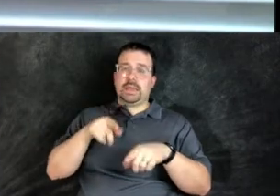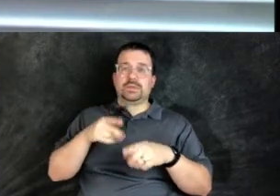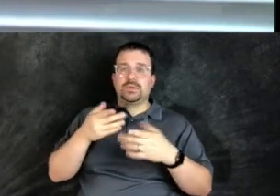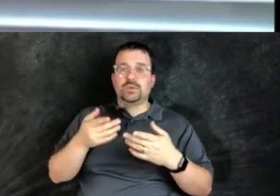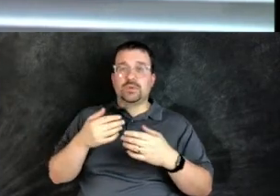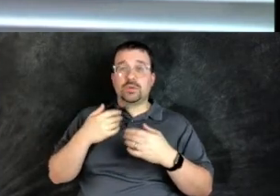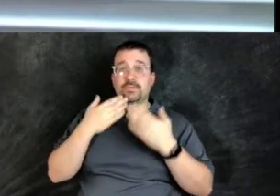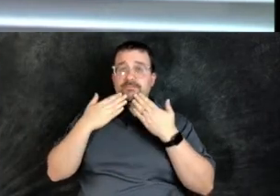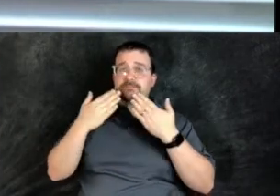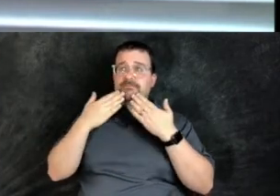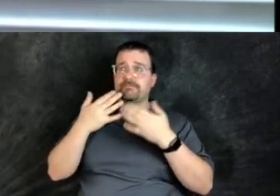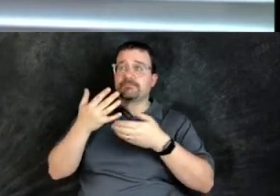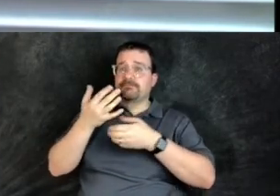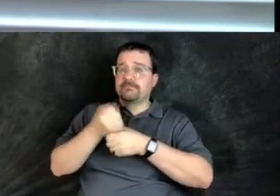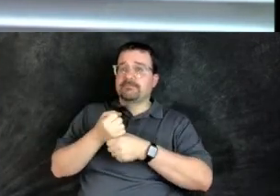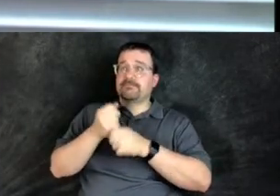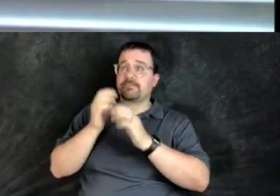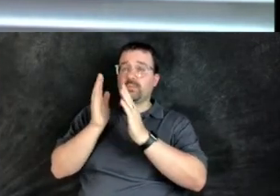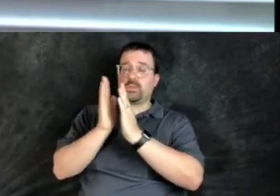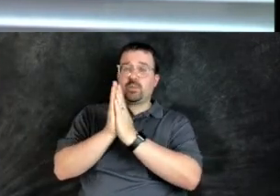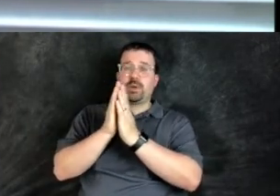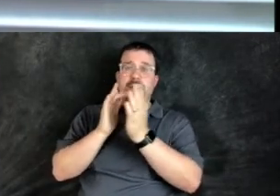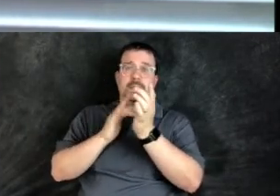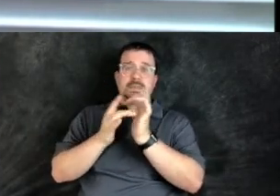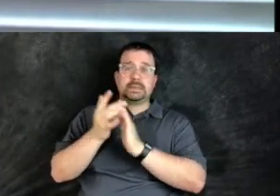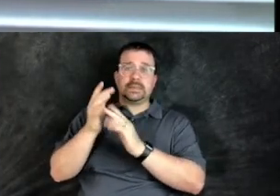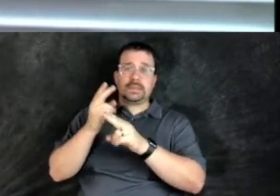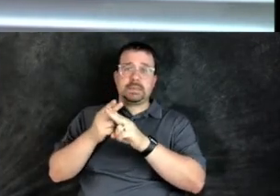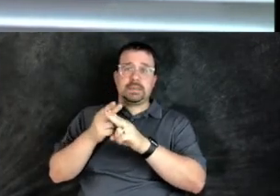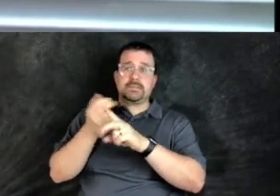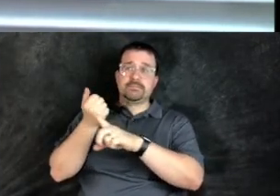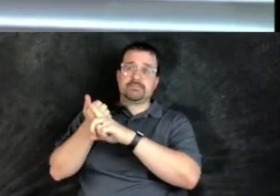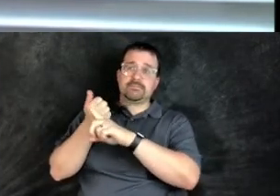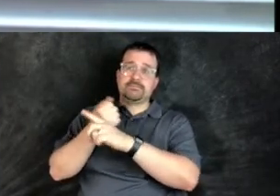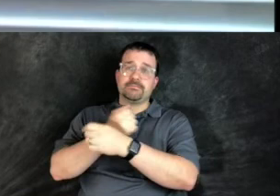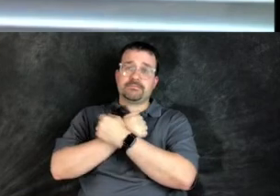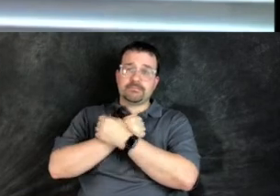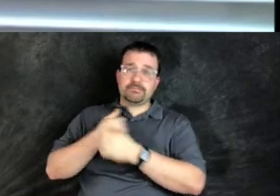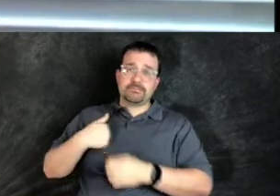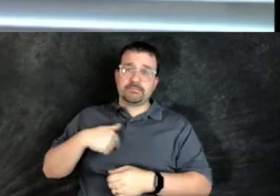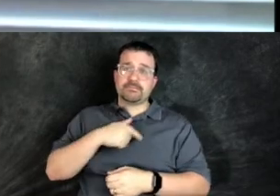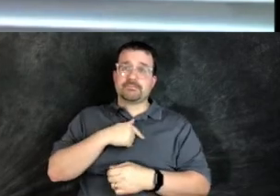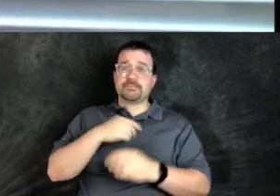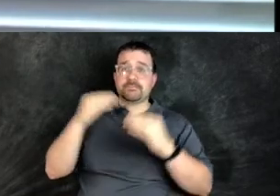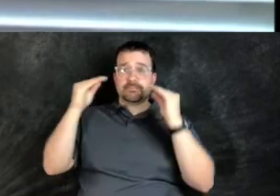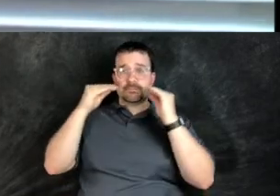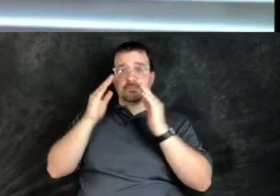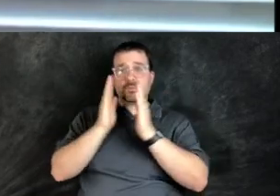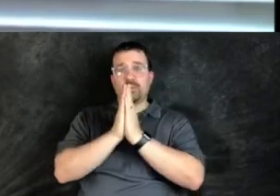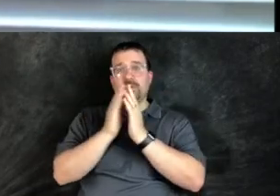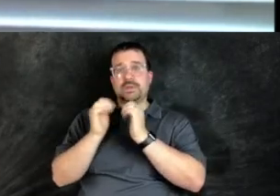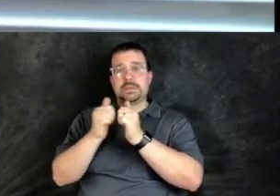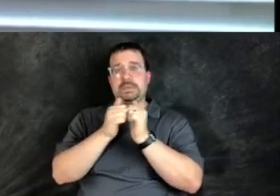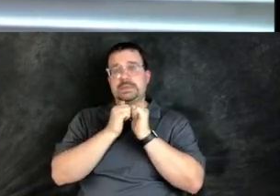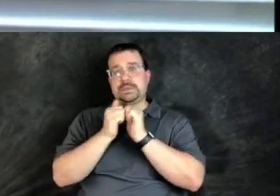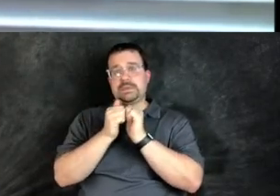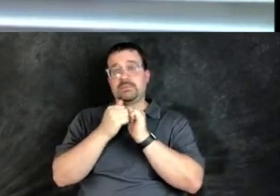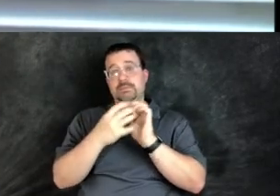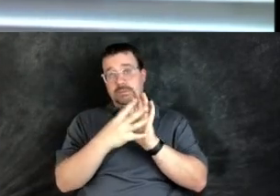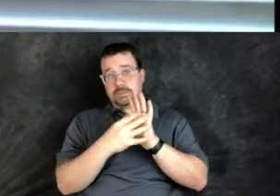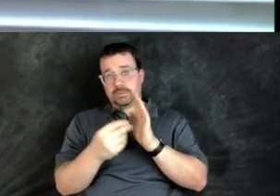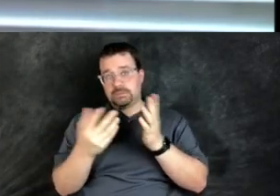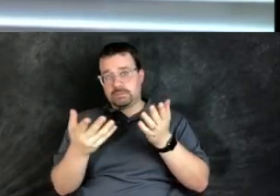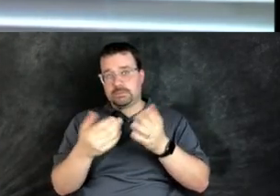trust, we pray in Jesus' name, who loves us and who taught us to pray this